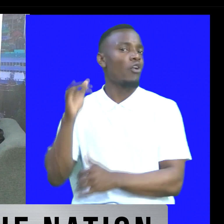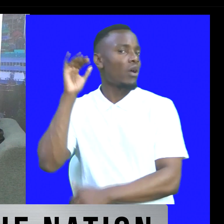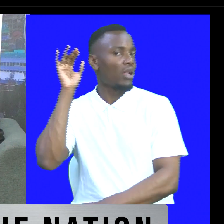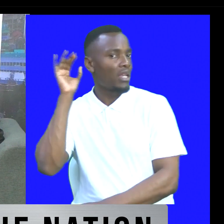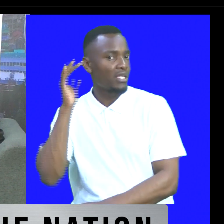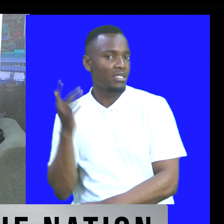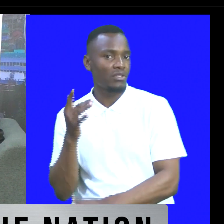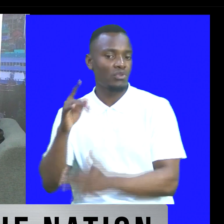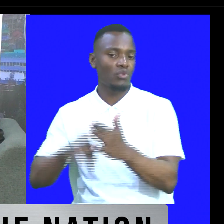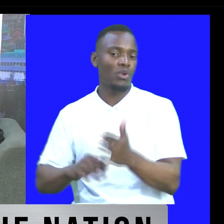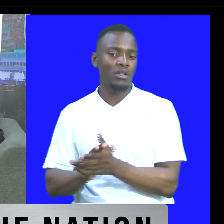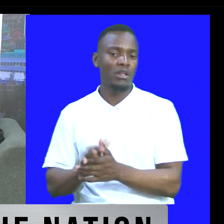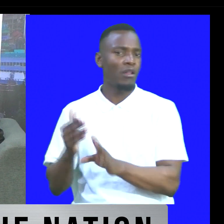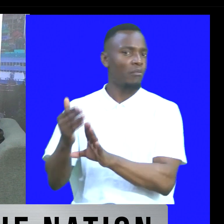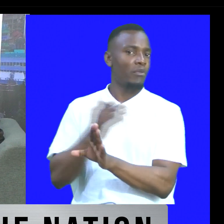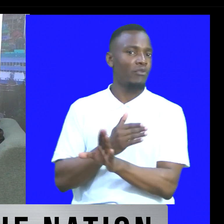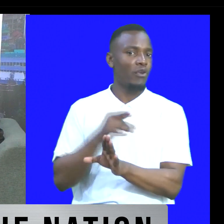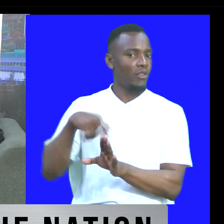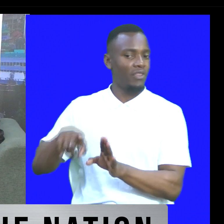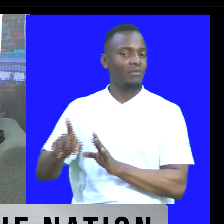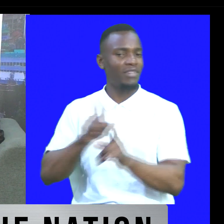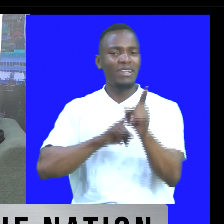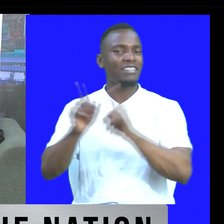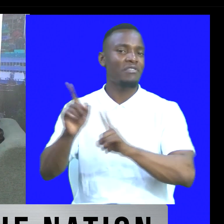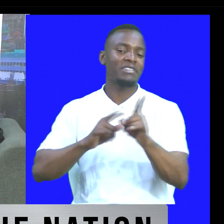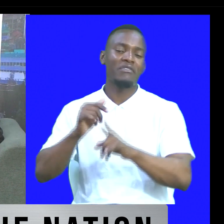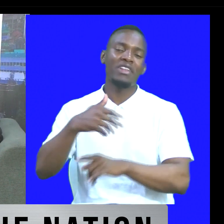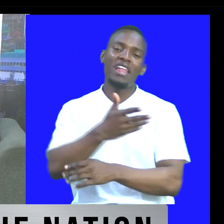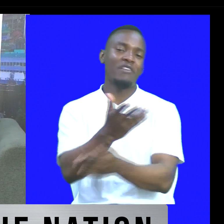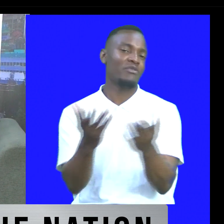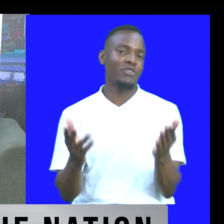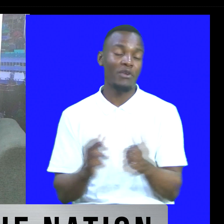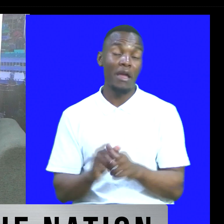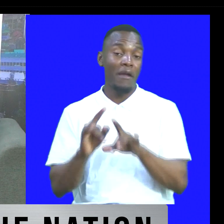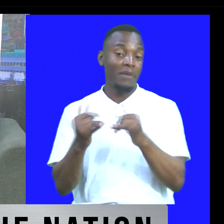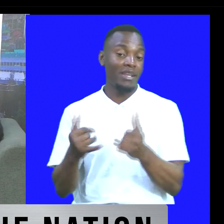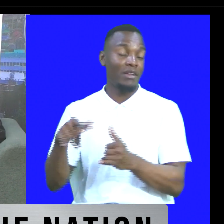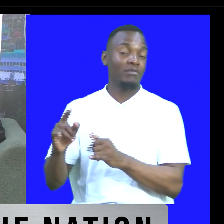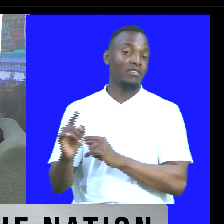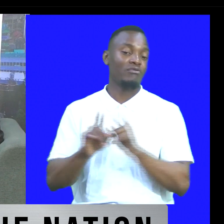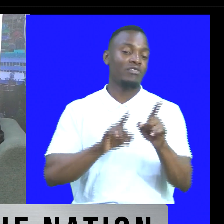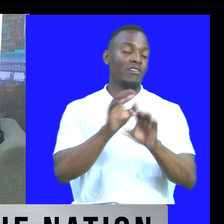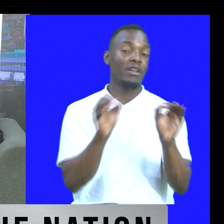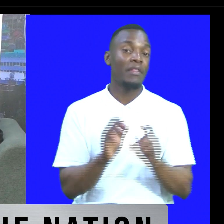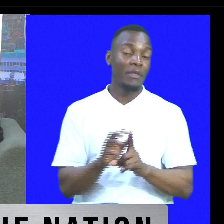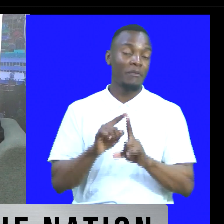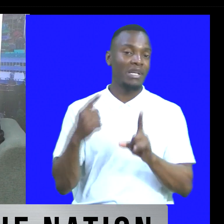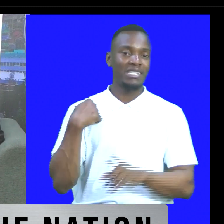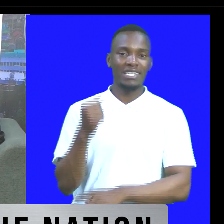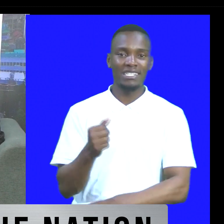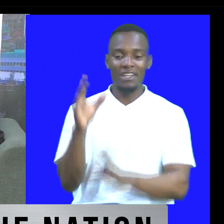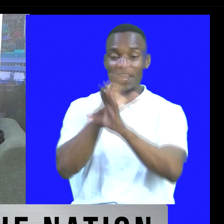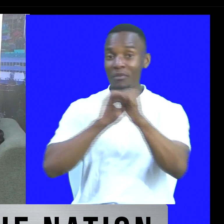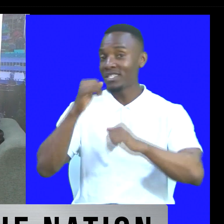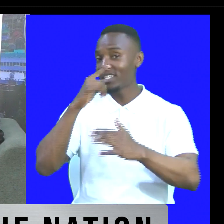call of not traveling? They used to travel to everything. Yeah, I don't know. Until the president said those roles